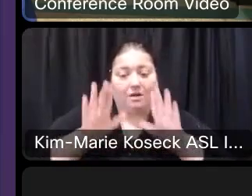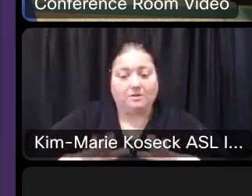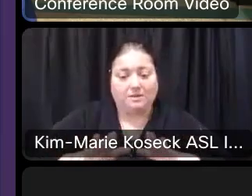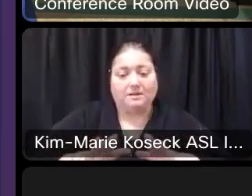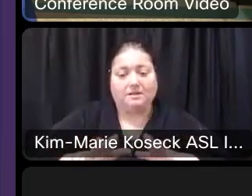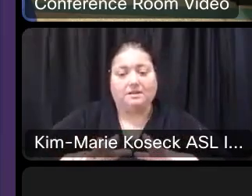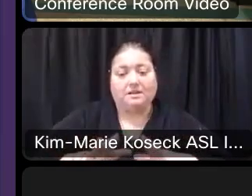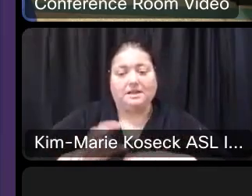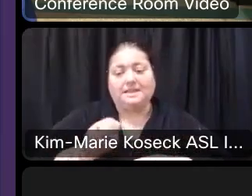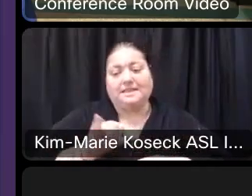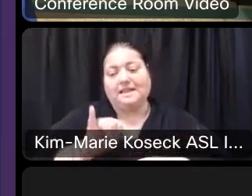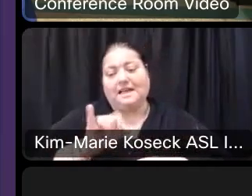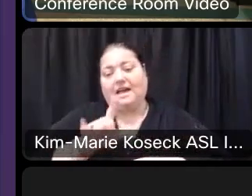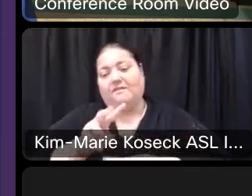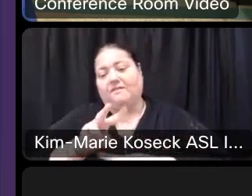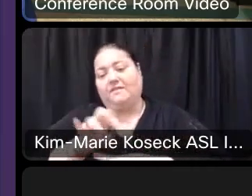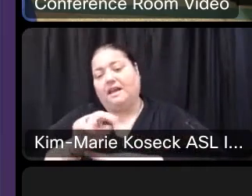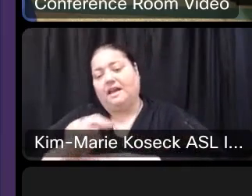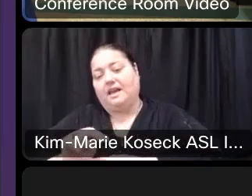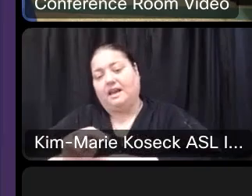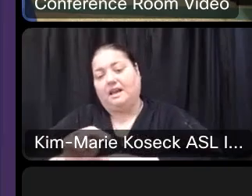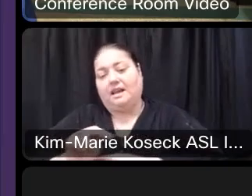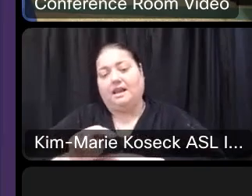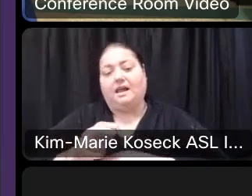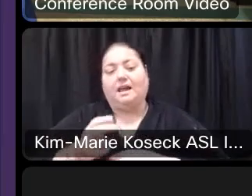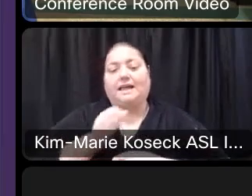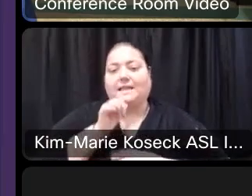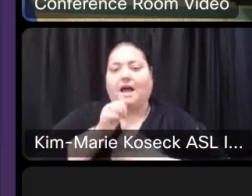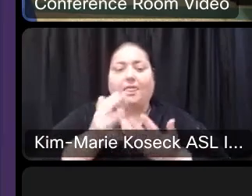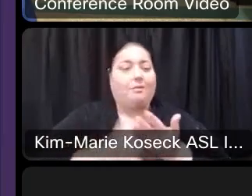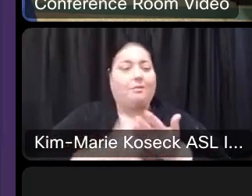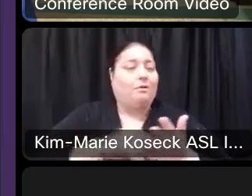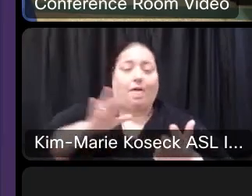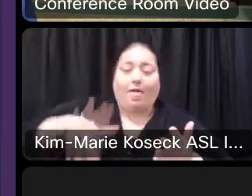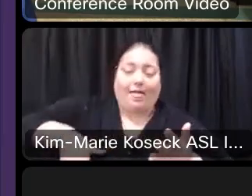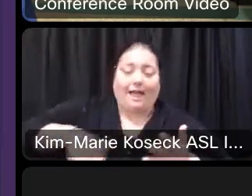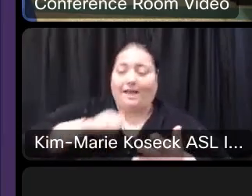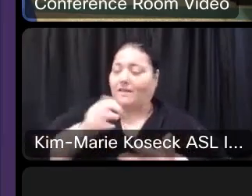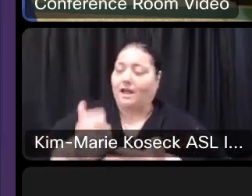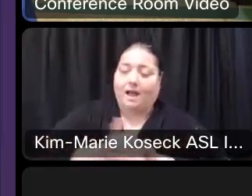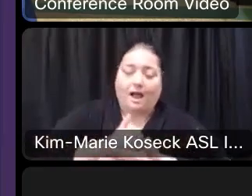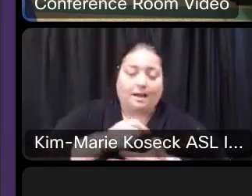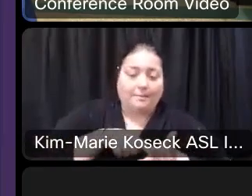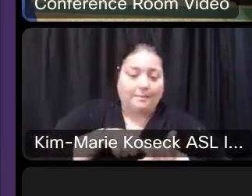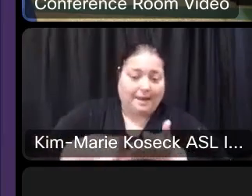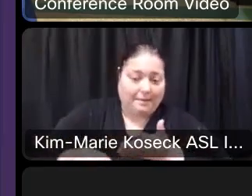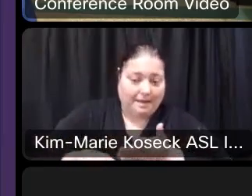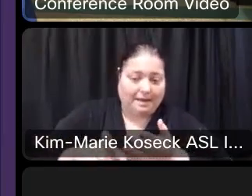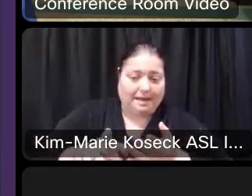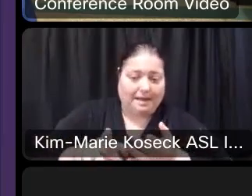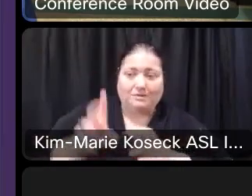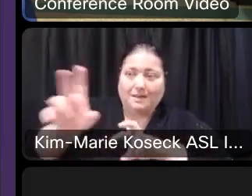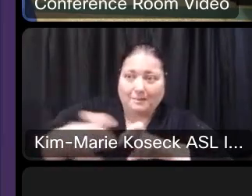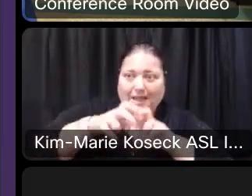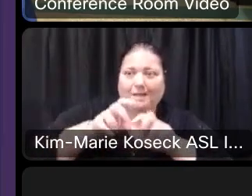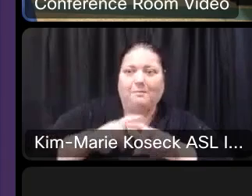being it still has not been, it hasn't gone through yet. I haven't received any payments. It was updated, but like,